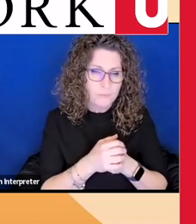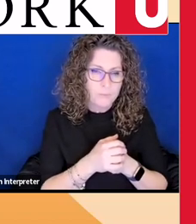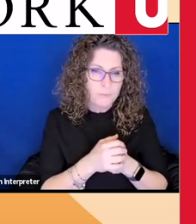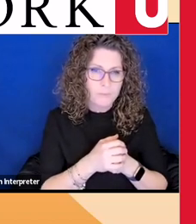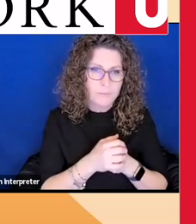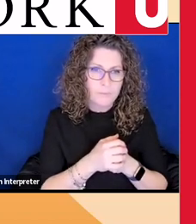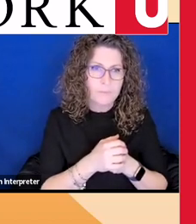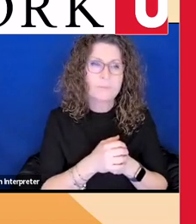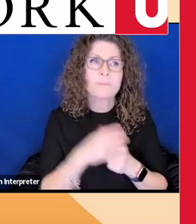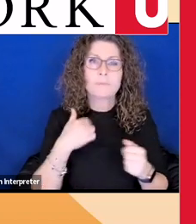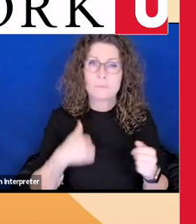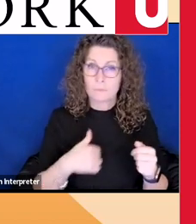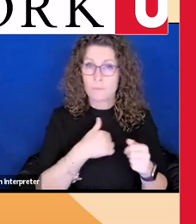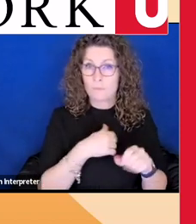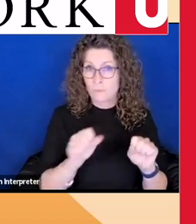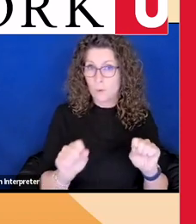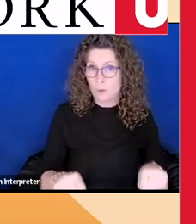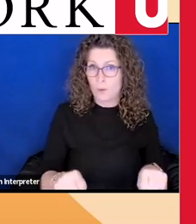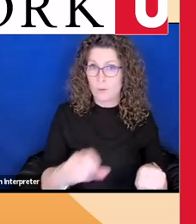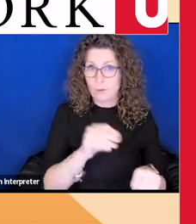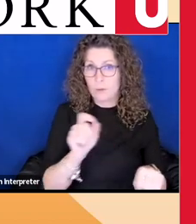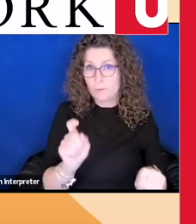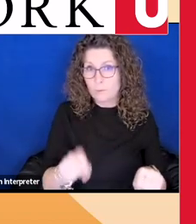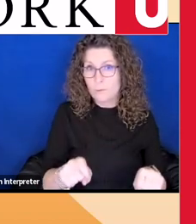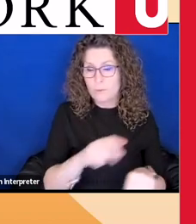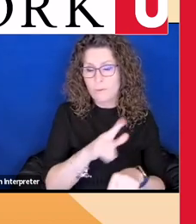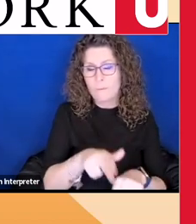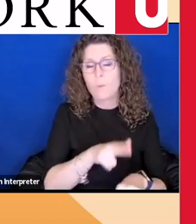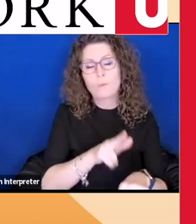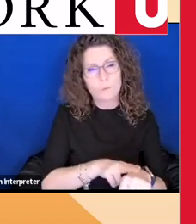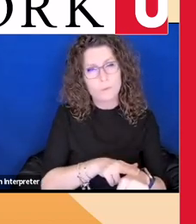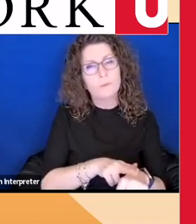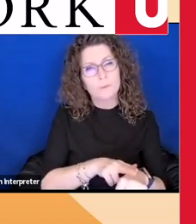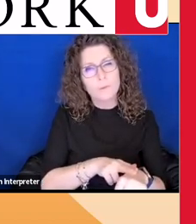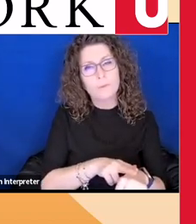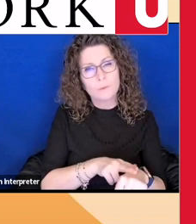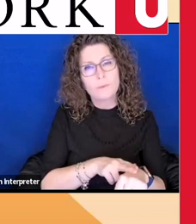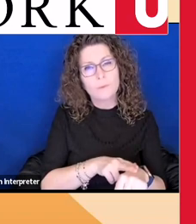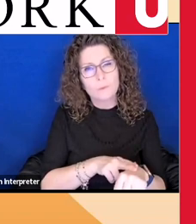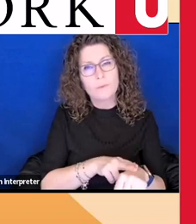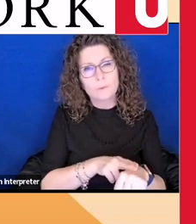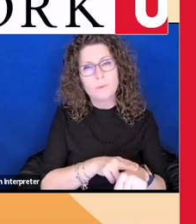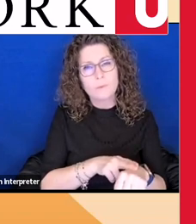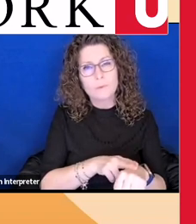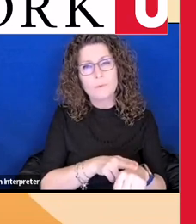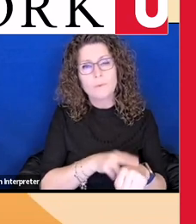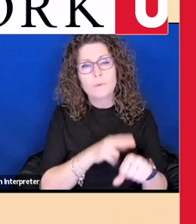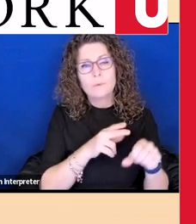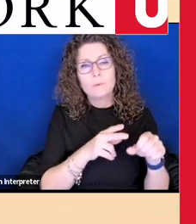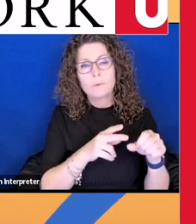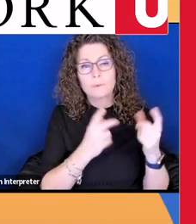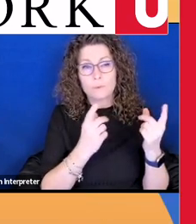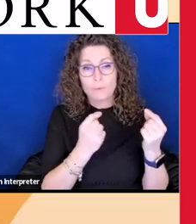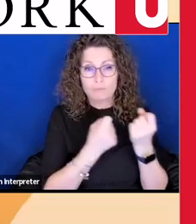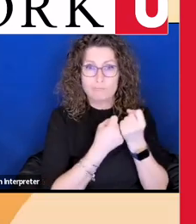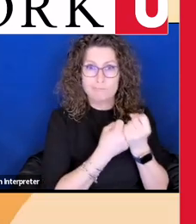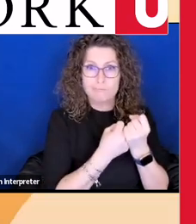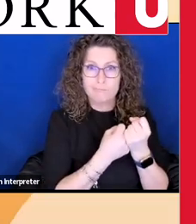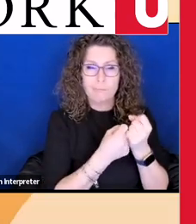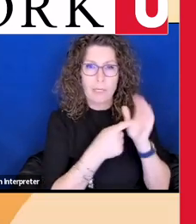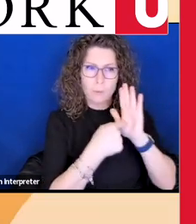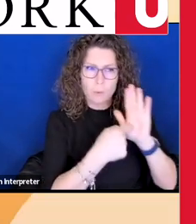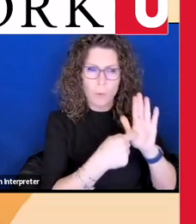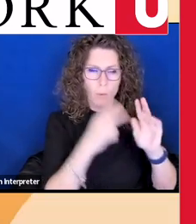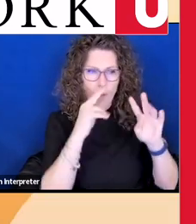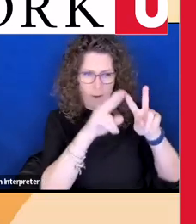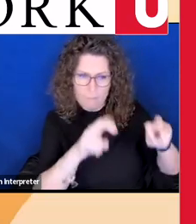We could and we should, of course, also point to practices of solidarity such as mutual aid that